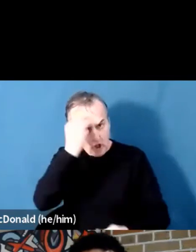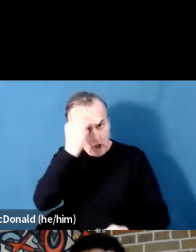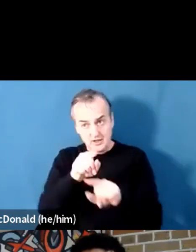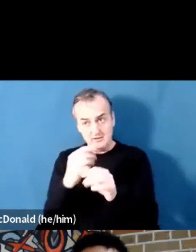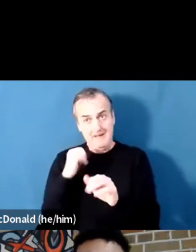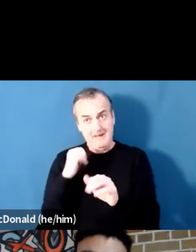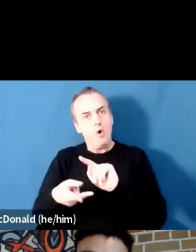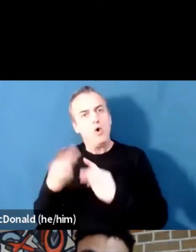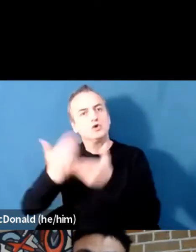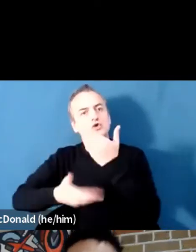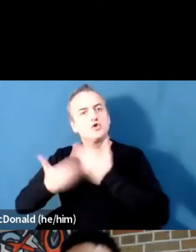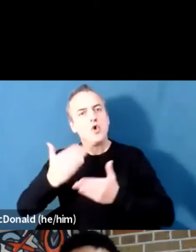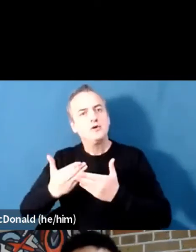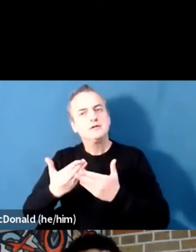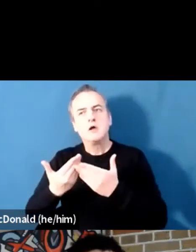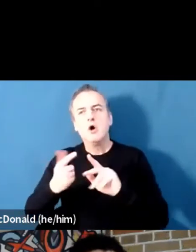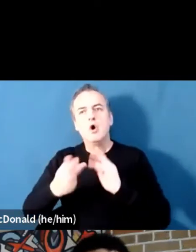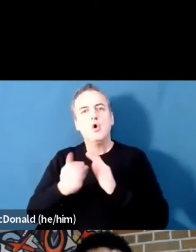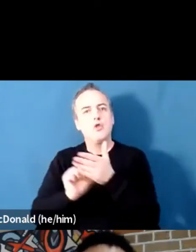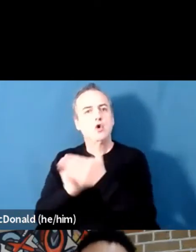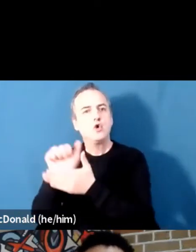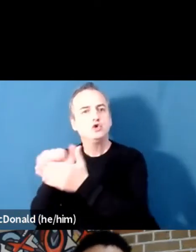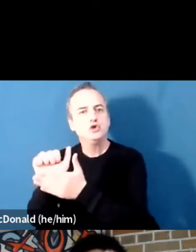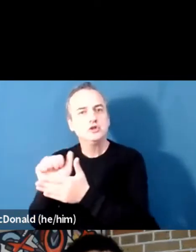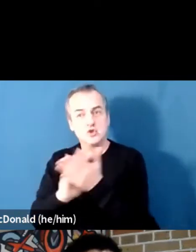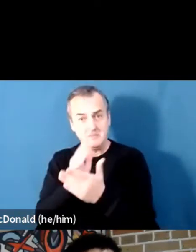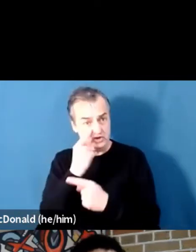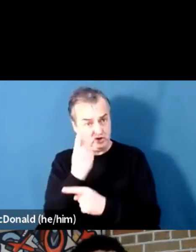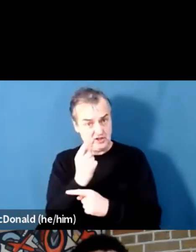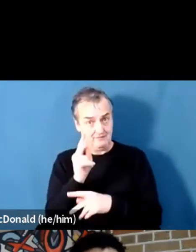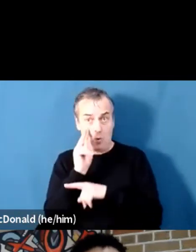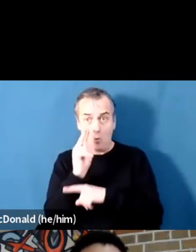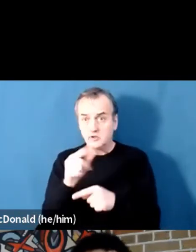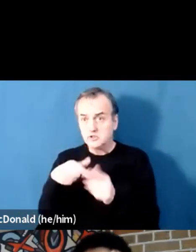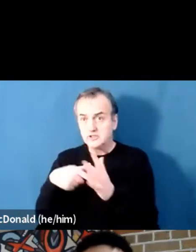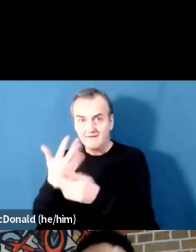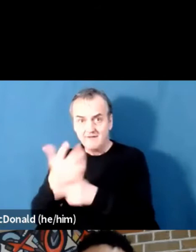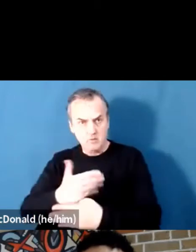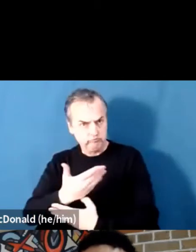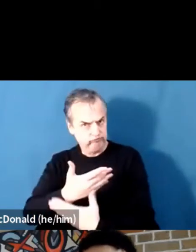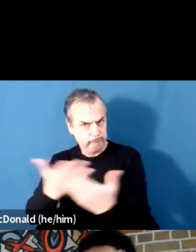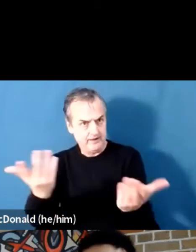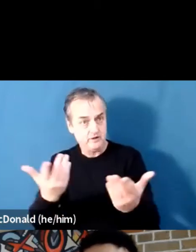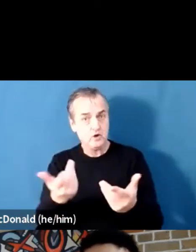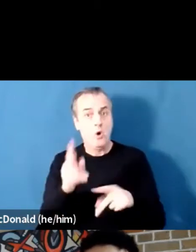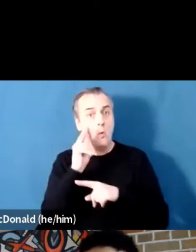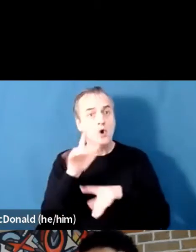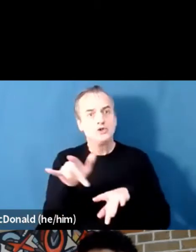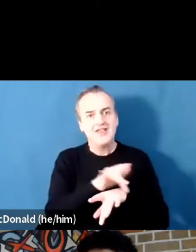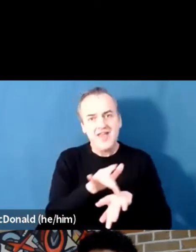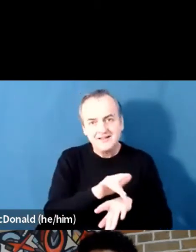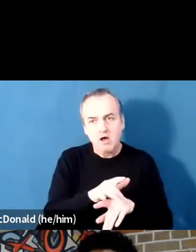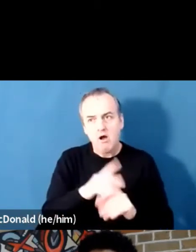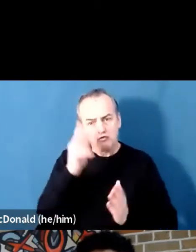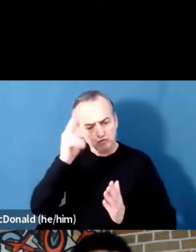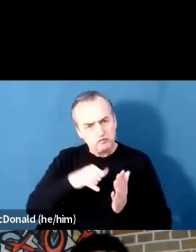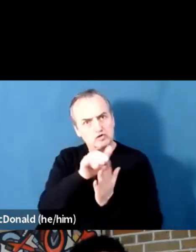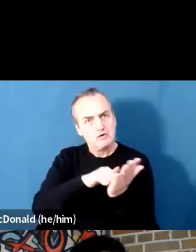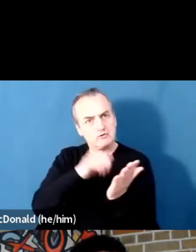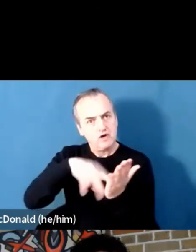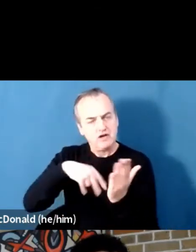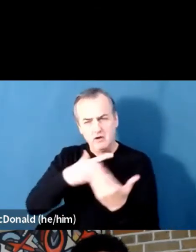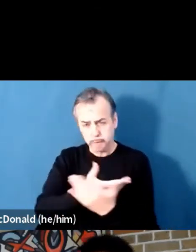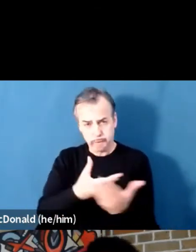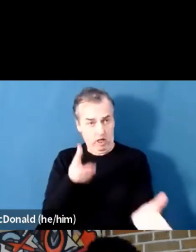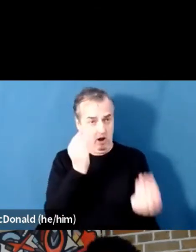don't like it, because it'll give you little reference points to be able to create a dialogue with whoever you're being creative with. And I've often